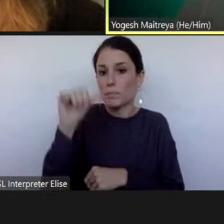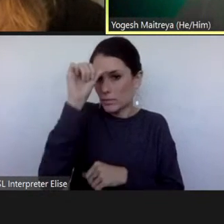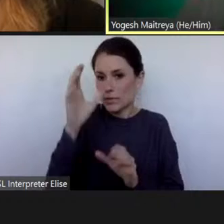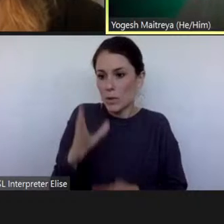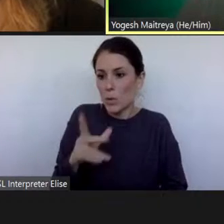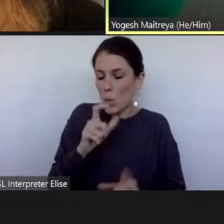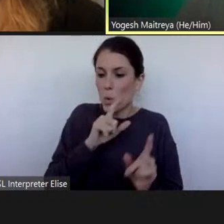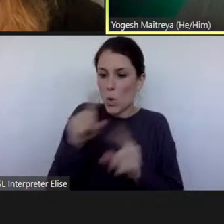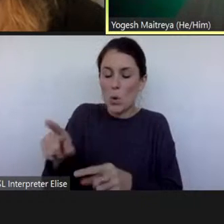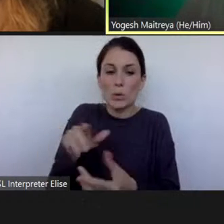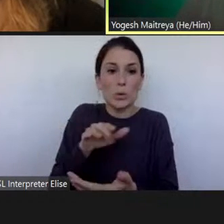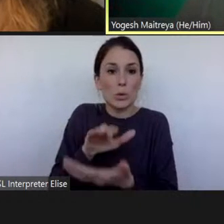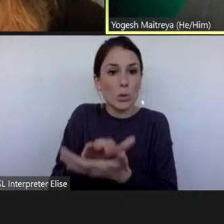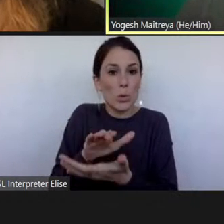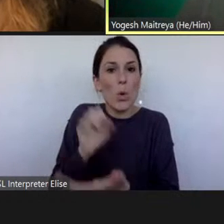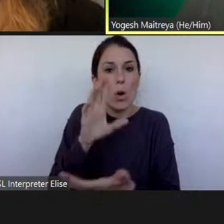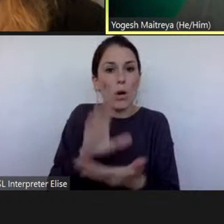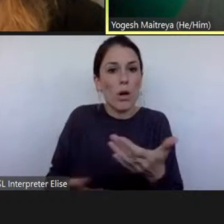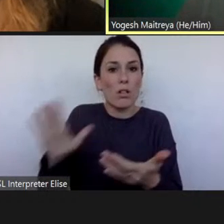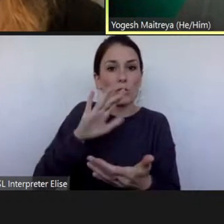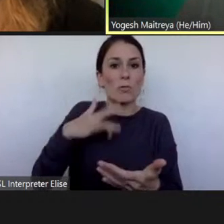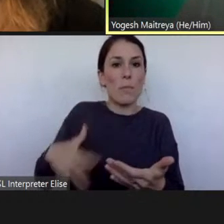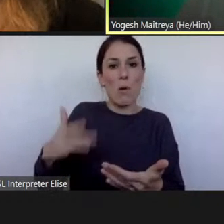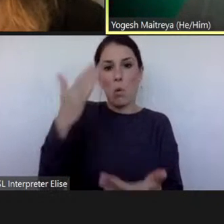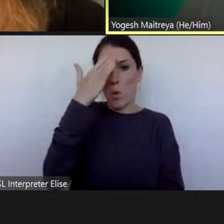colleges, they know at least 3 languages.